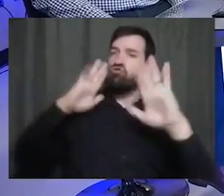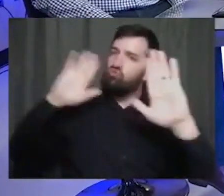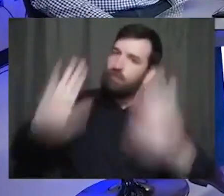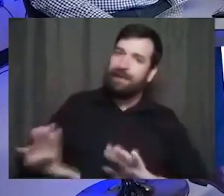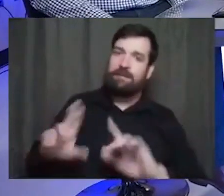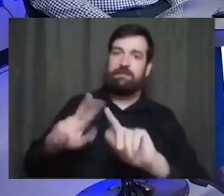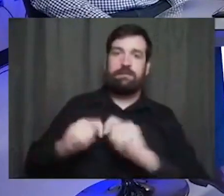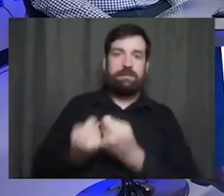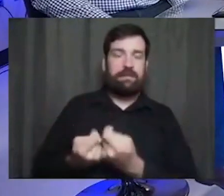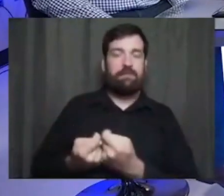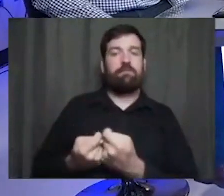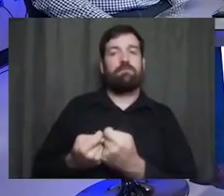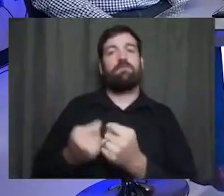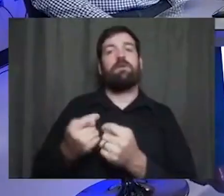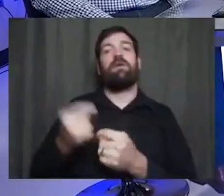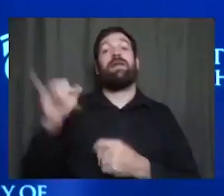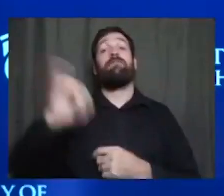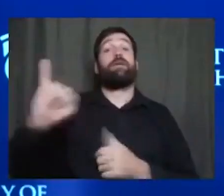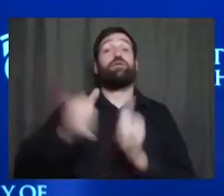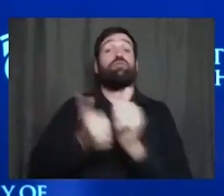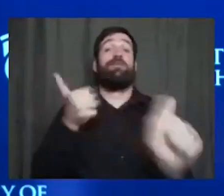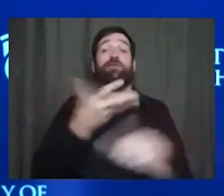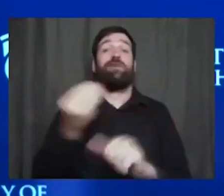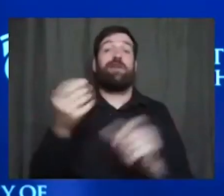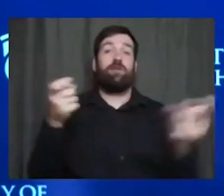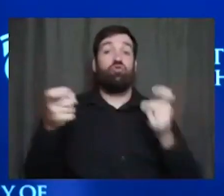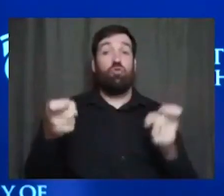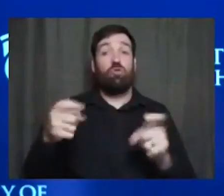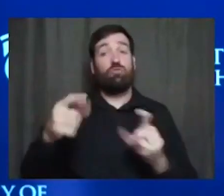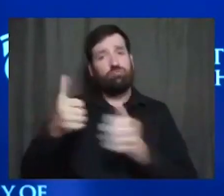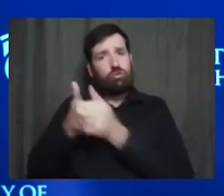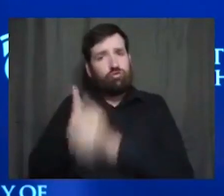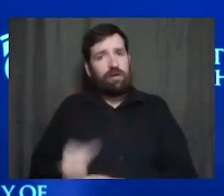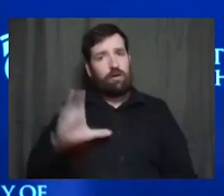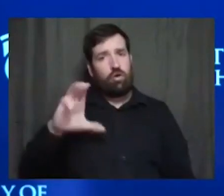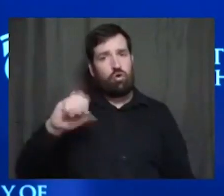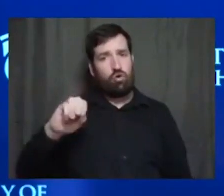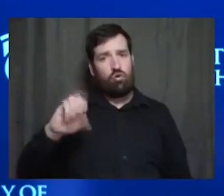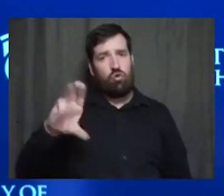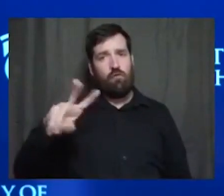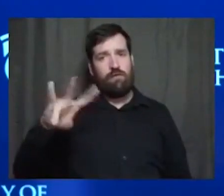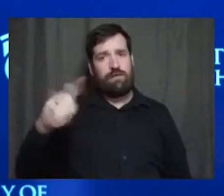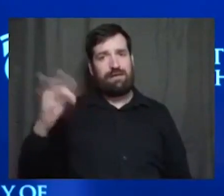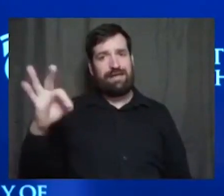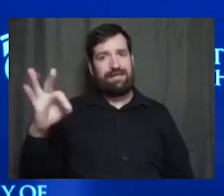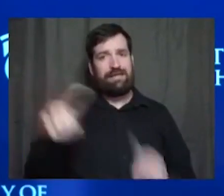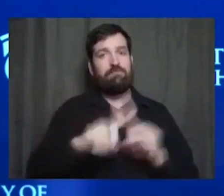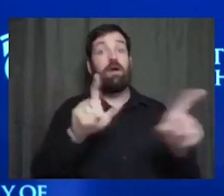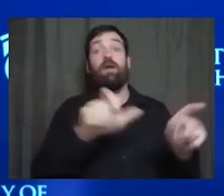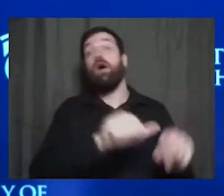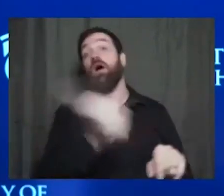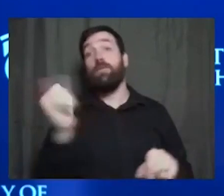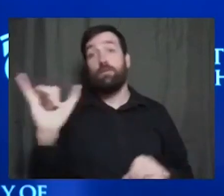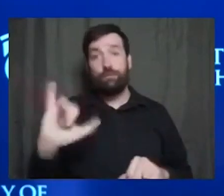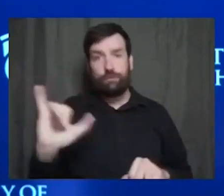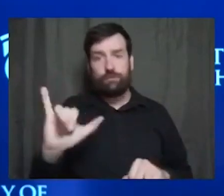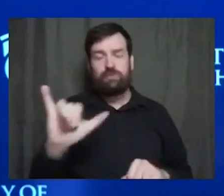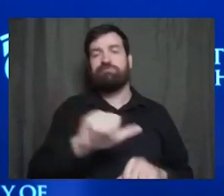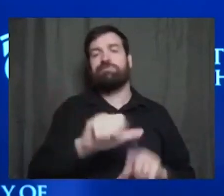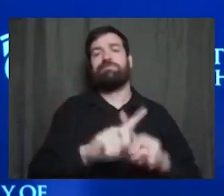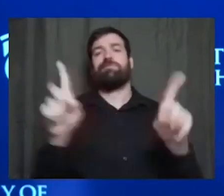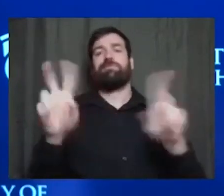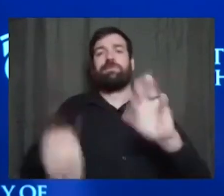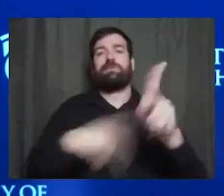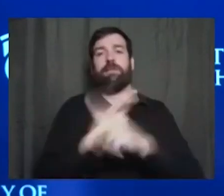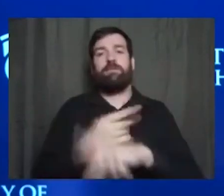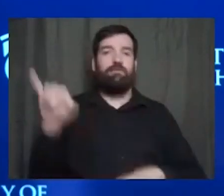control nurses who not only track COVID-19 cases, but track a lot of things within the health system, different types of infections,